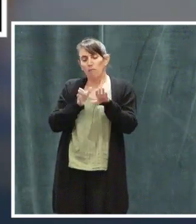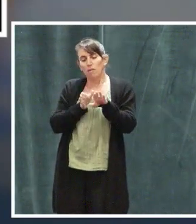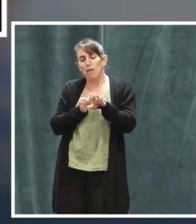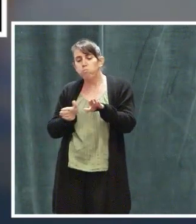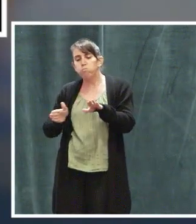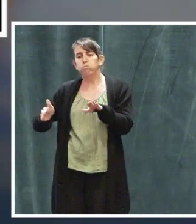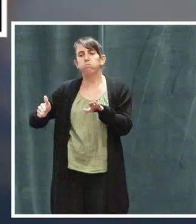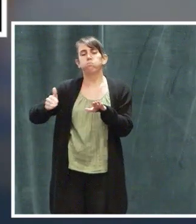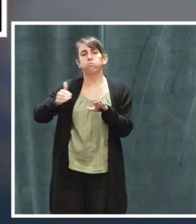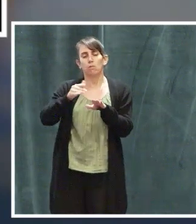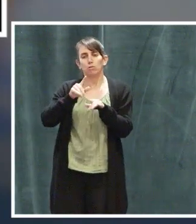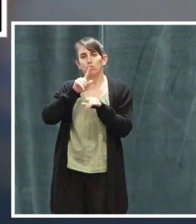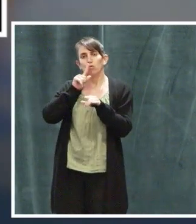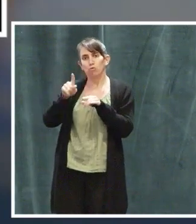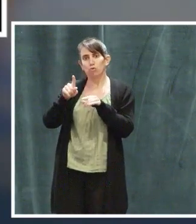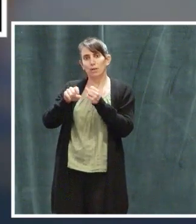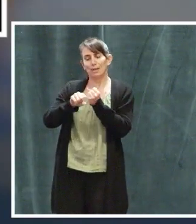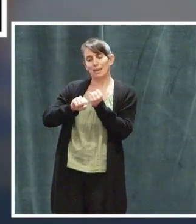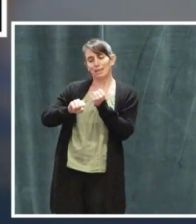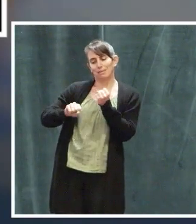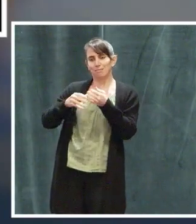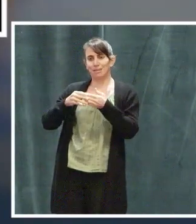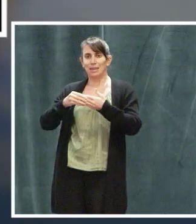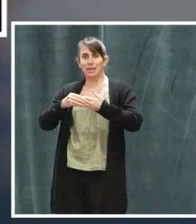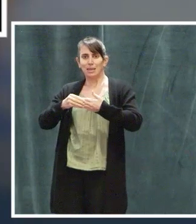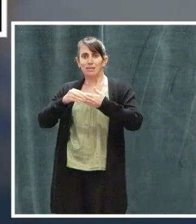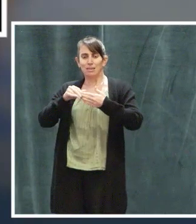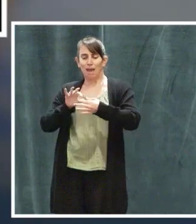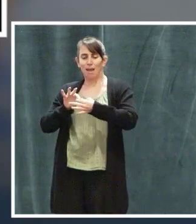bit, to really kind of ease that connection